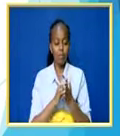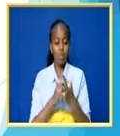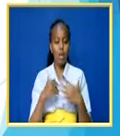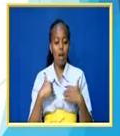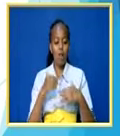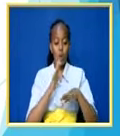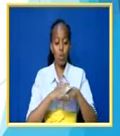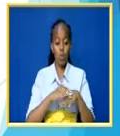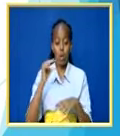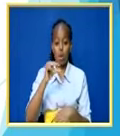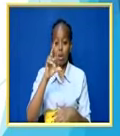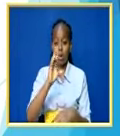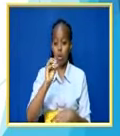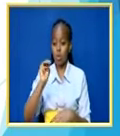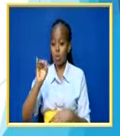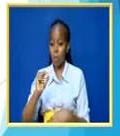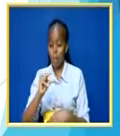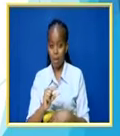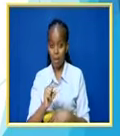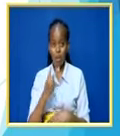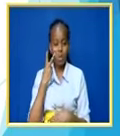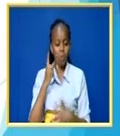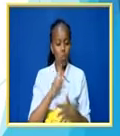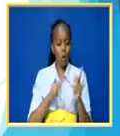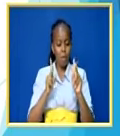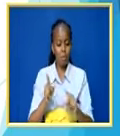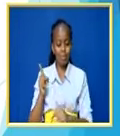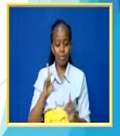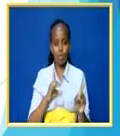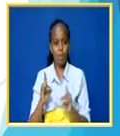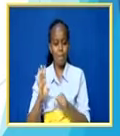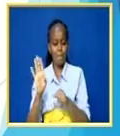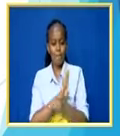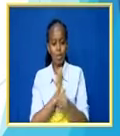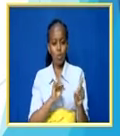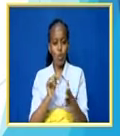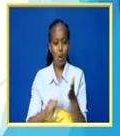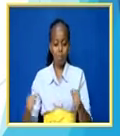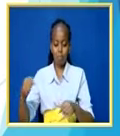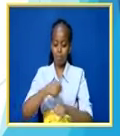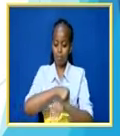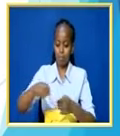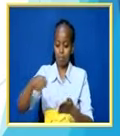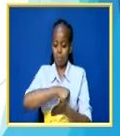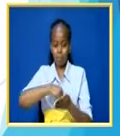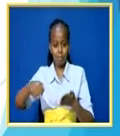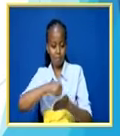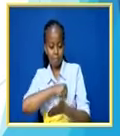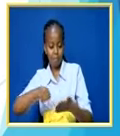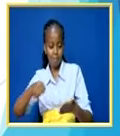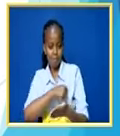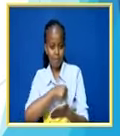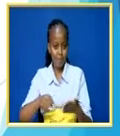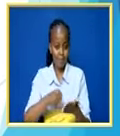in adolescents. Mm-hmm. You can see what that person is doing. He's busy. Brushing his shoes. Yes. He's polishing the shoes.